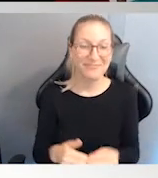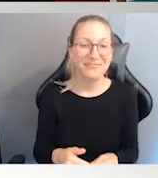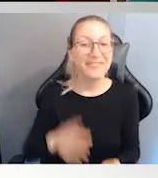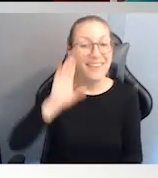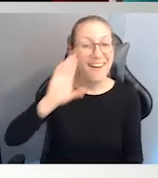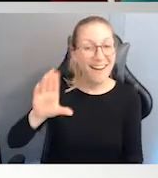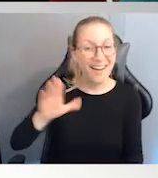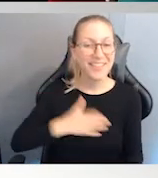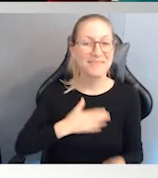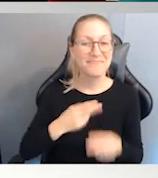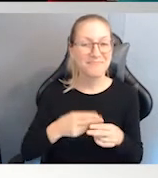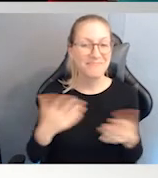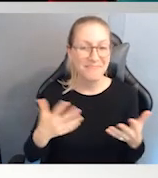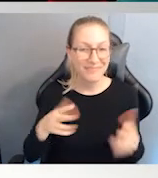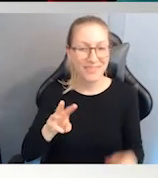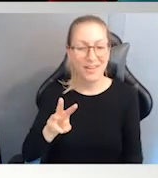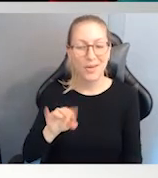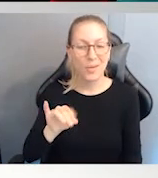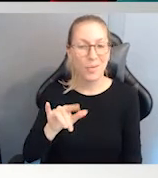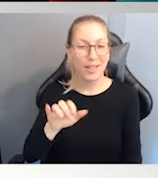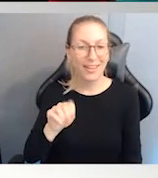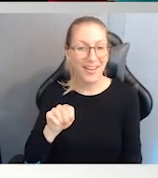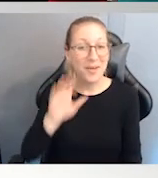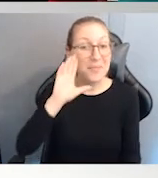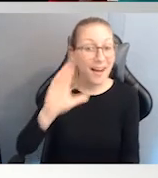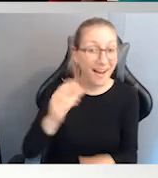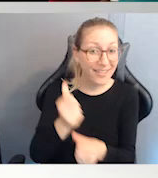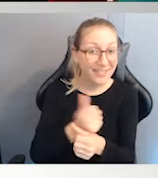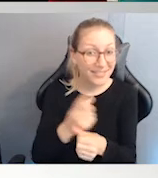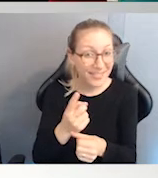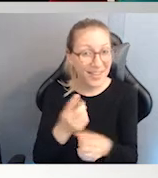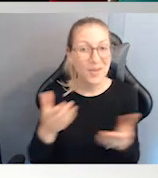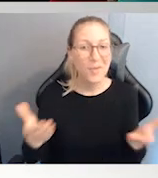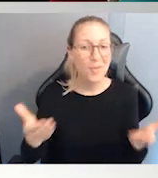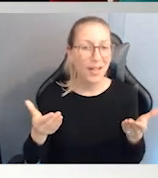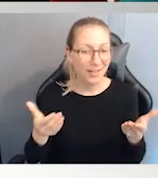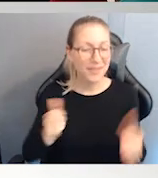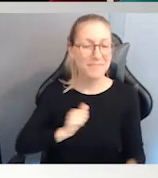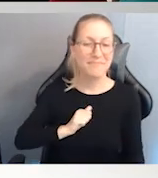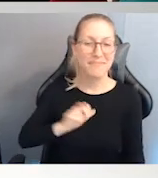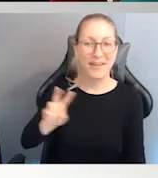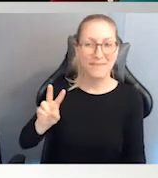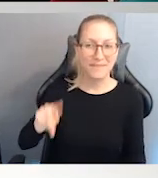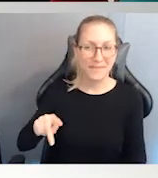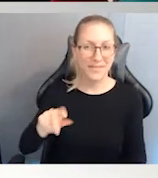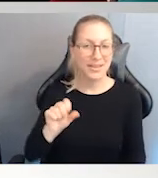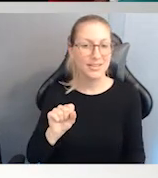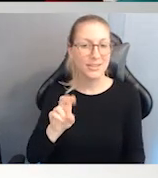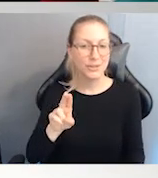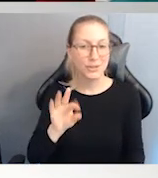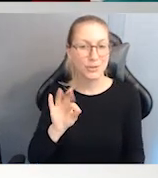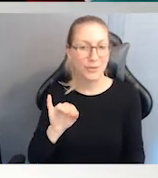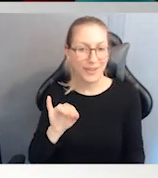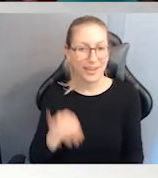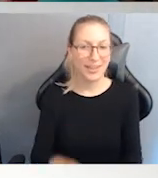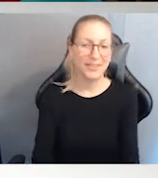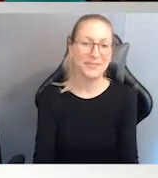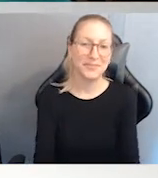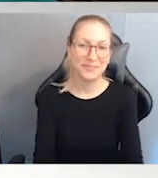Hi, my name is William. Hi, everybody. Welcome. I'm the Vice President of Sufi.